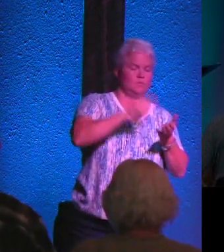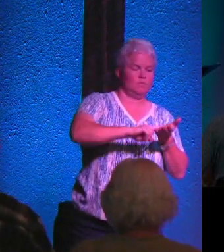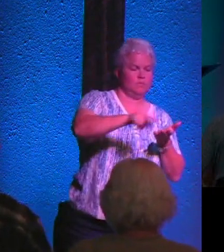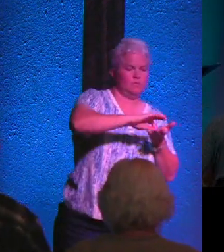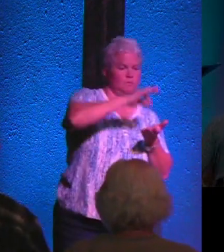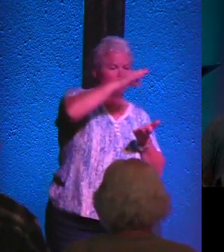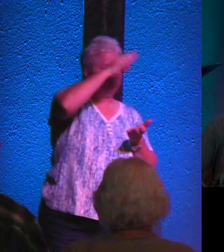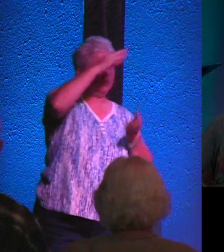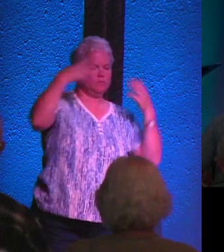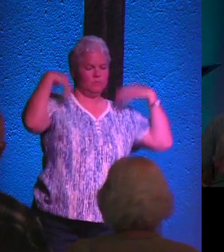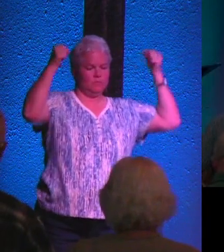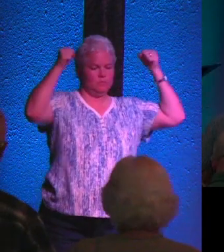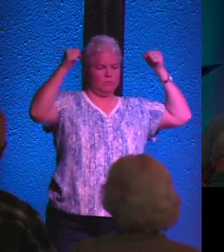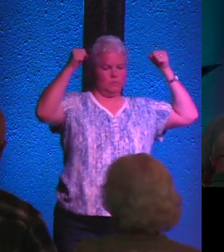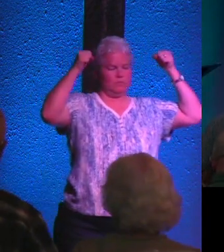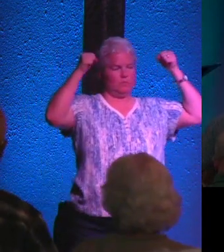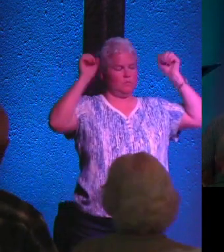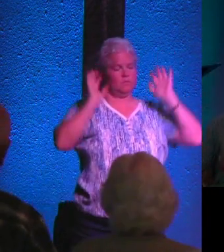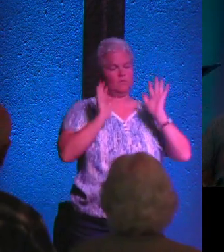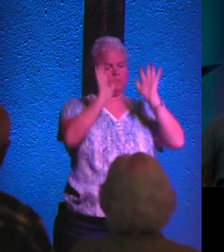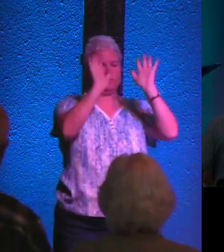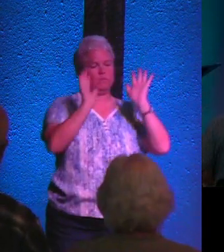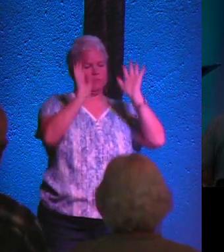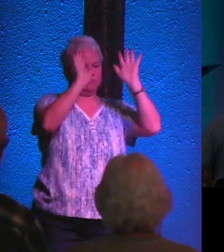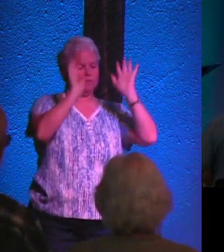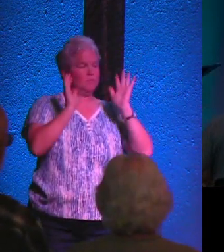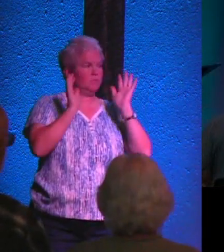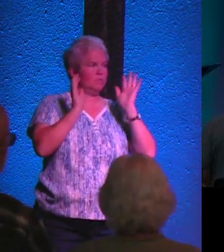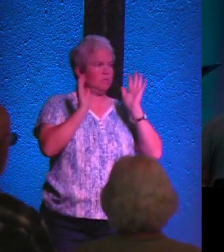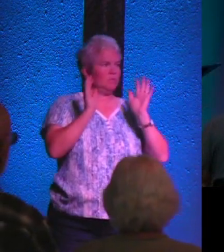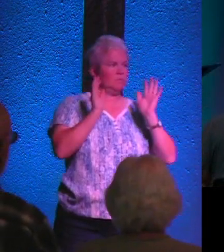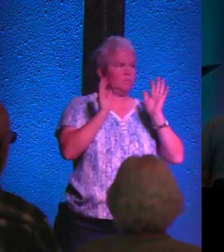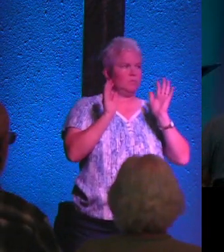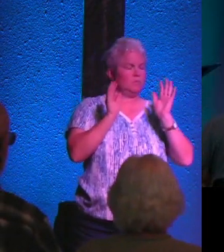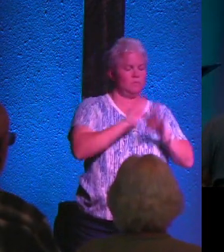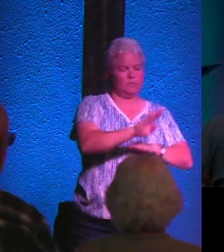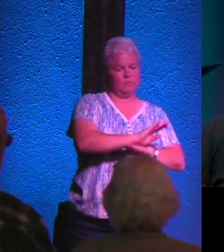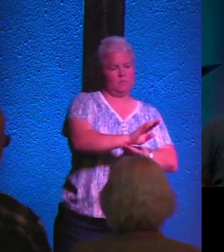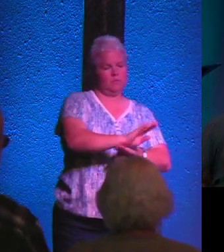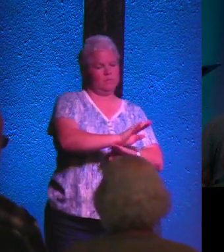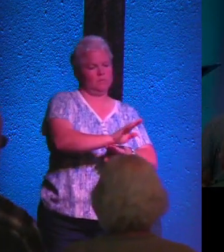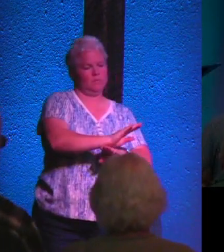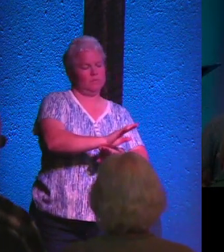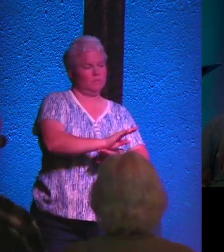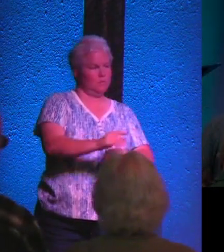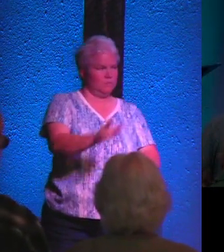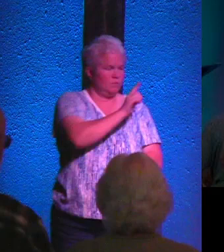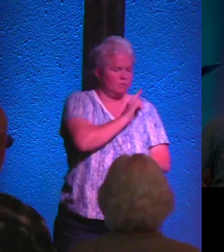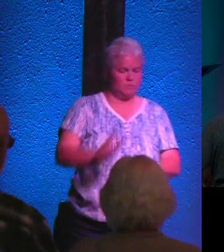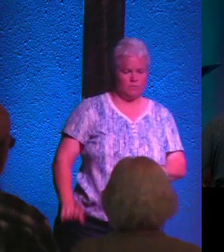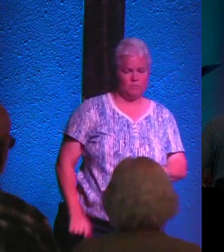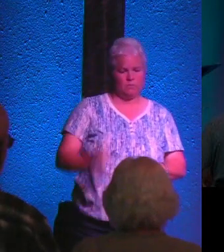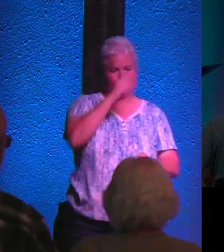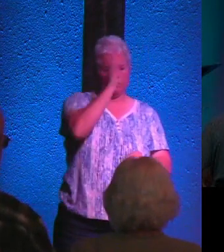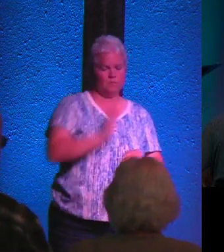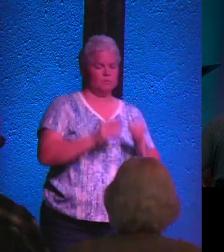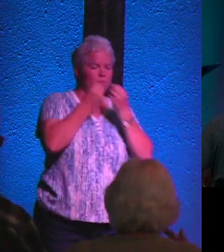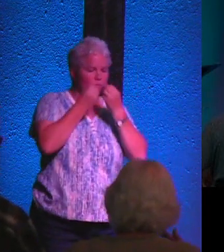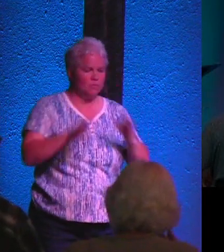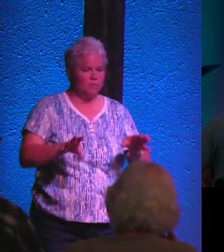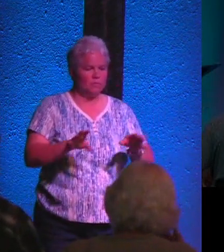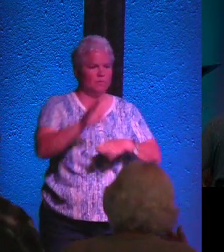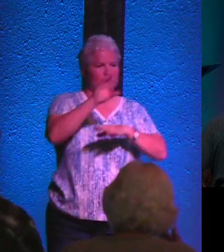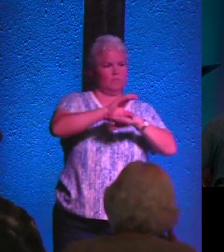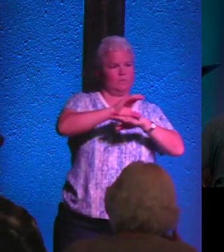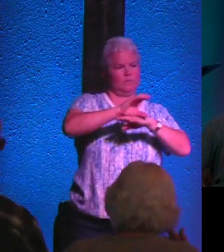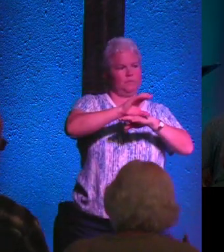Holy Spirit, embolden us and empower us to be about your business. Lord God, I pray a blessing